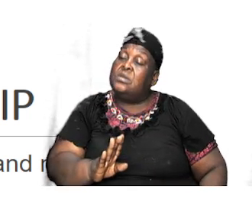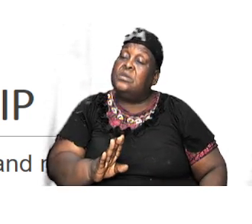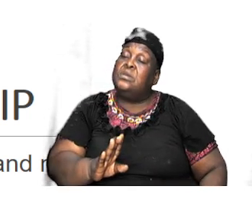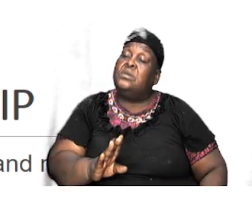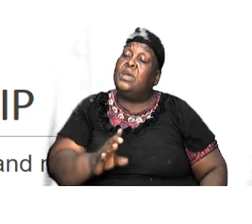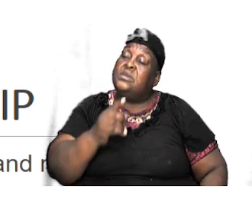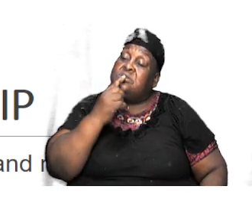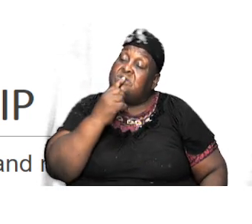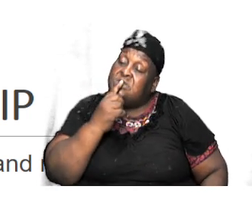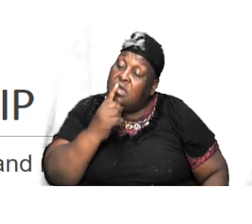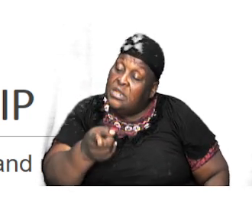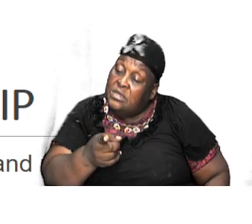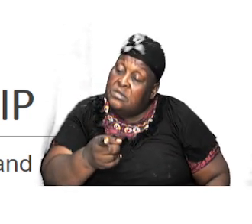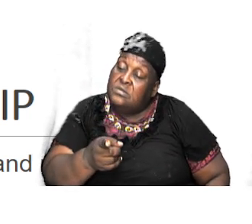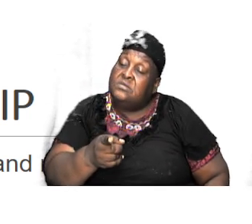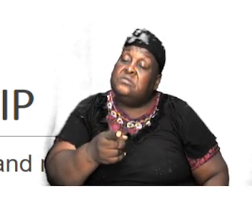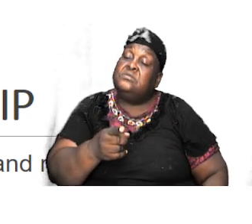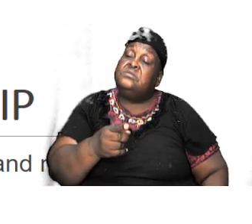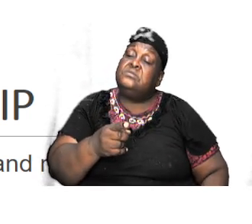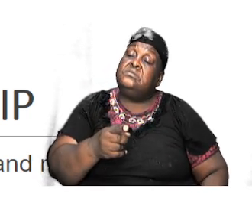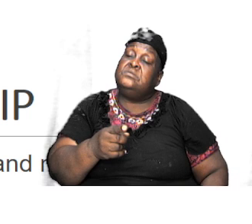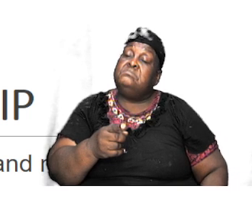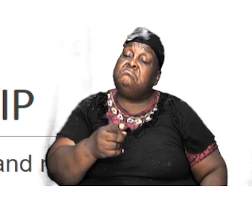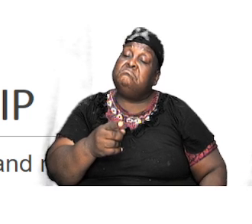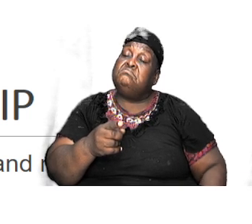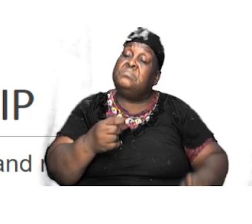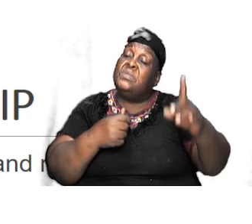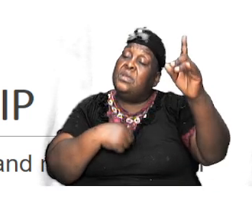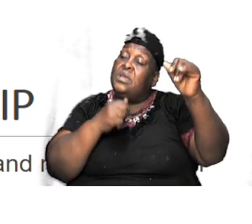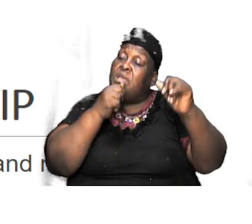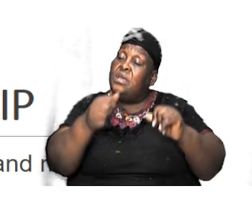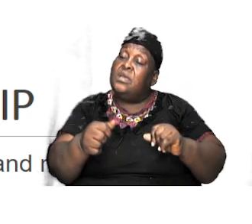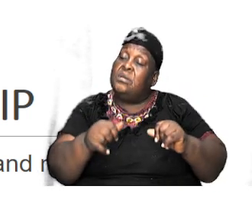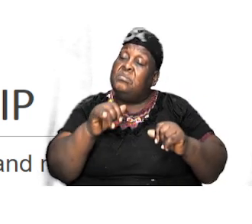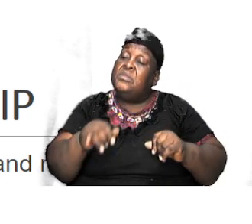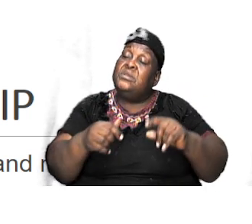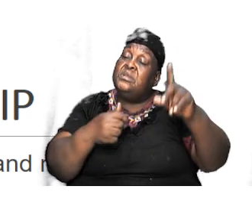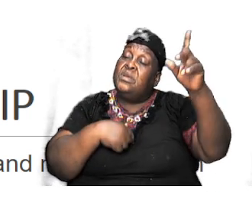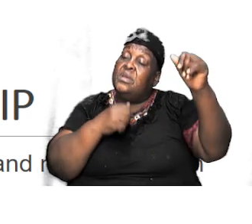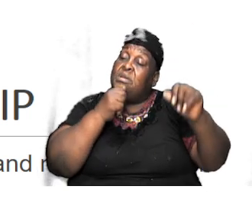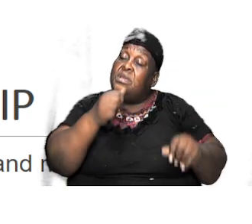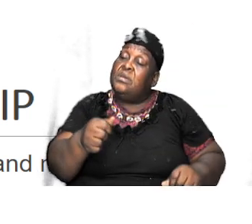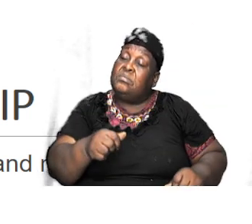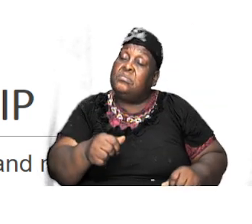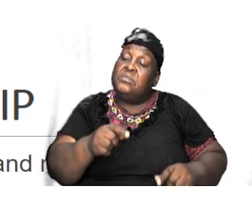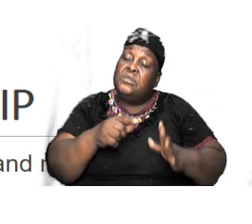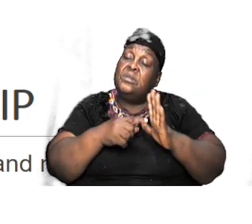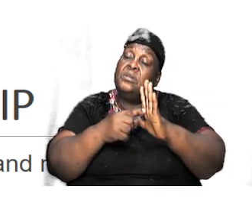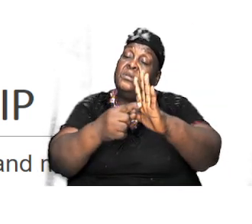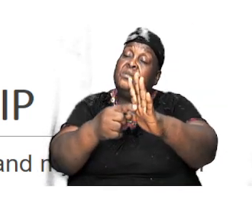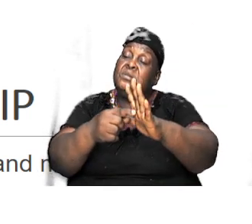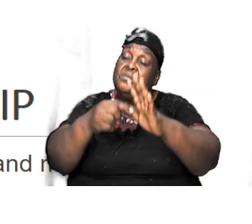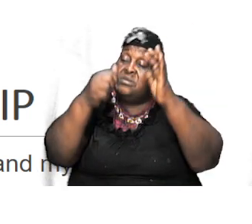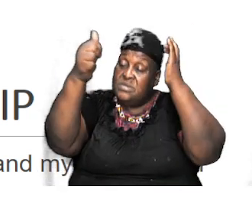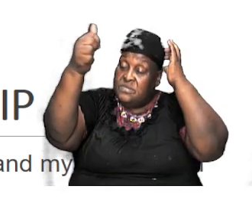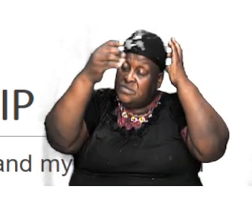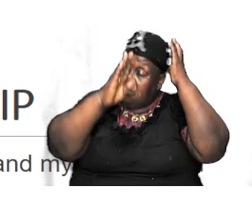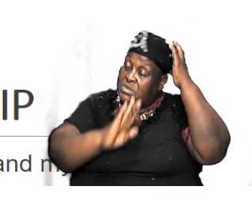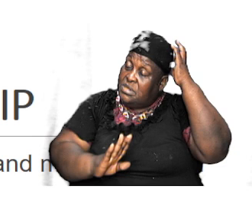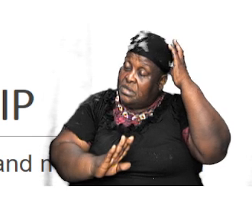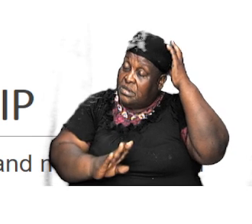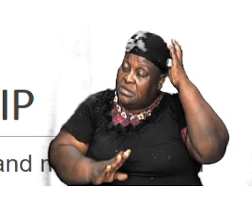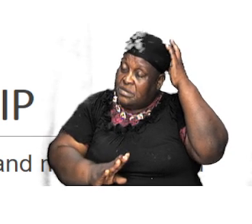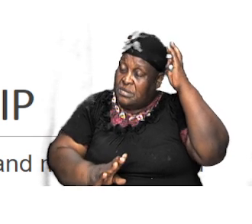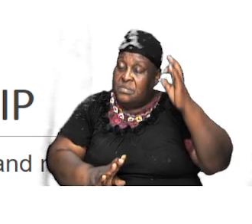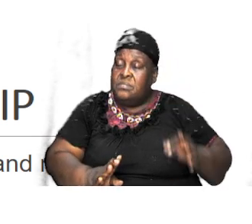it. He said, I am that I am, also declaring himself to be God. So